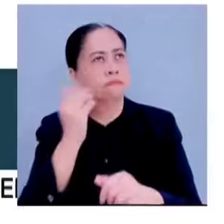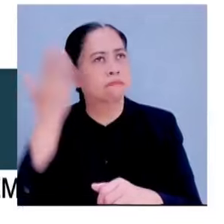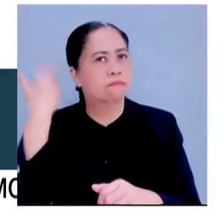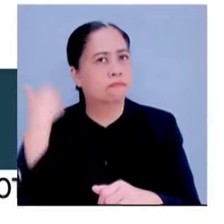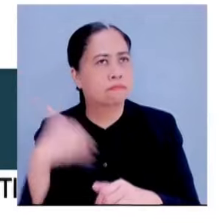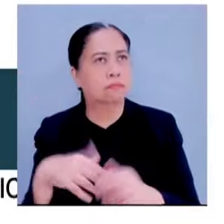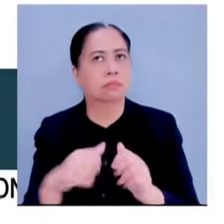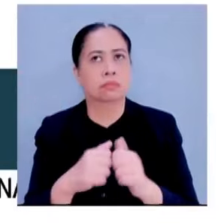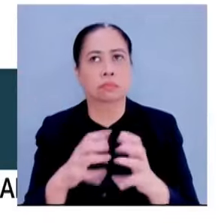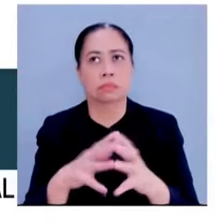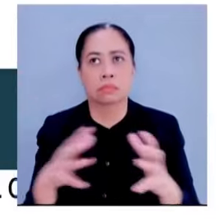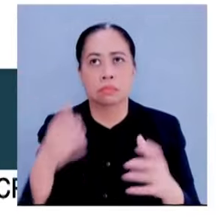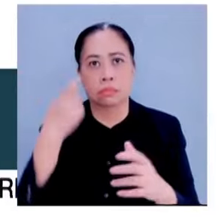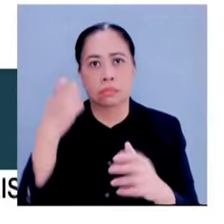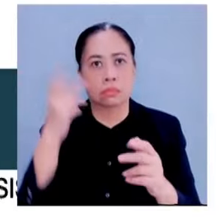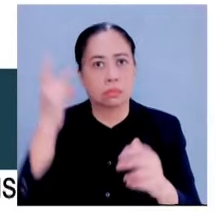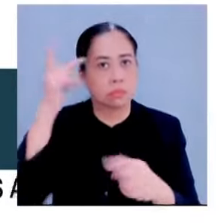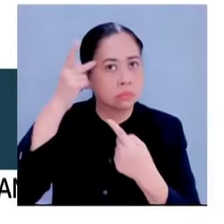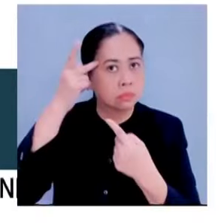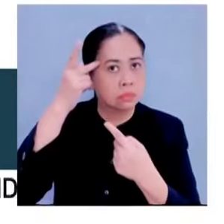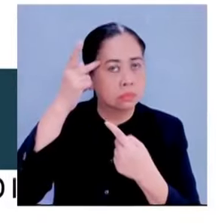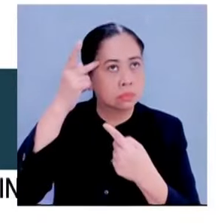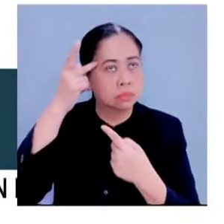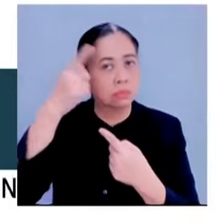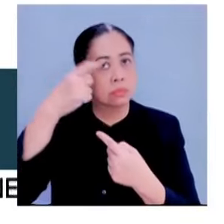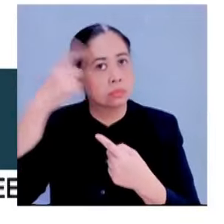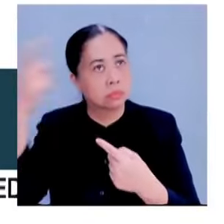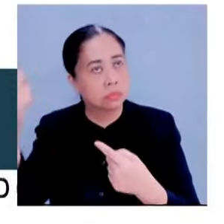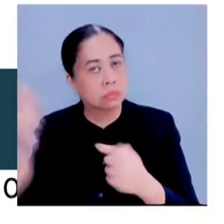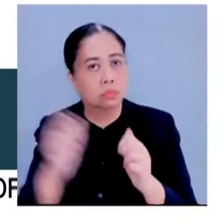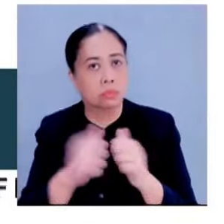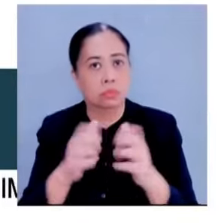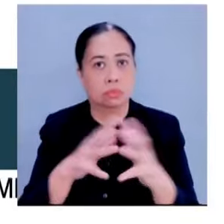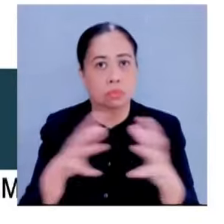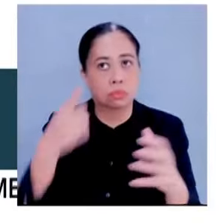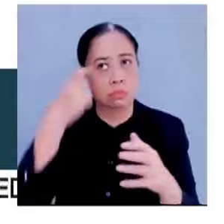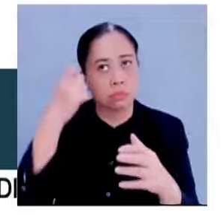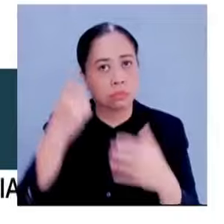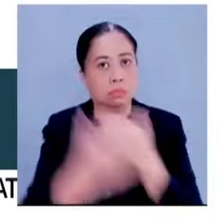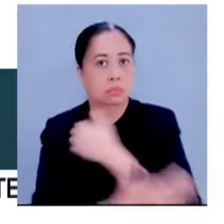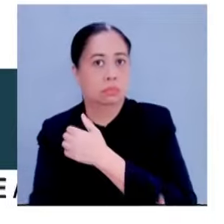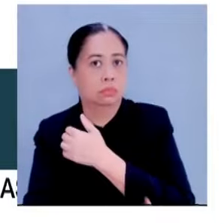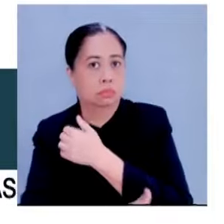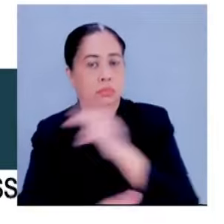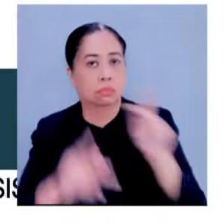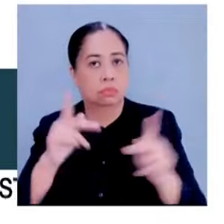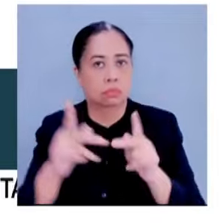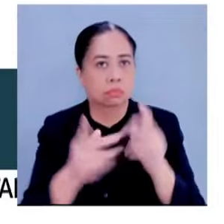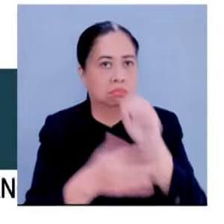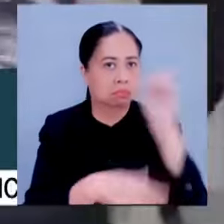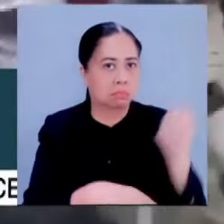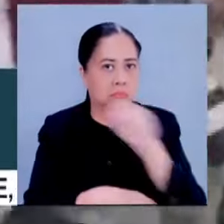it is because of your political ambition? How much of it is because of country and her people? Attorney De Lima.